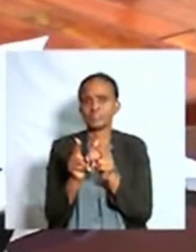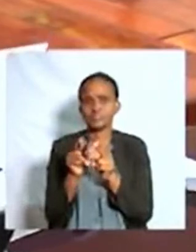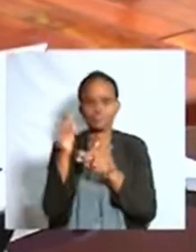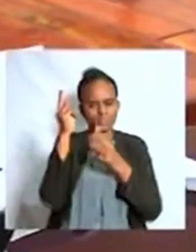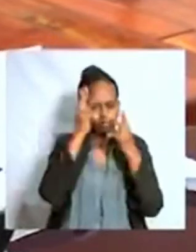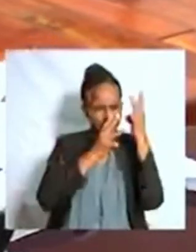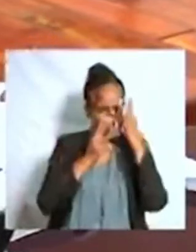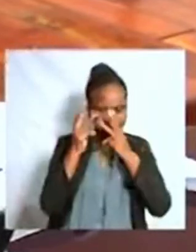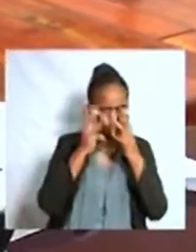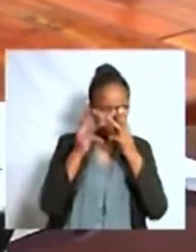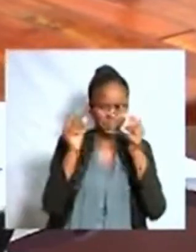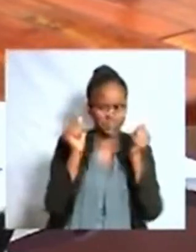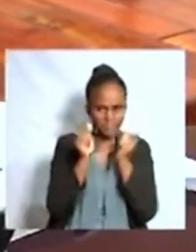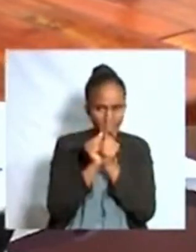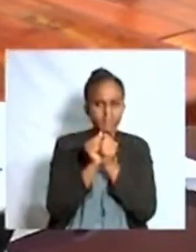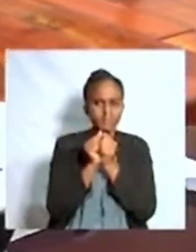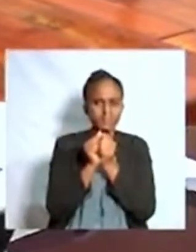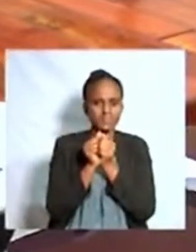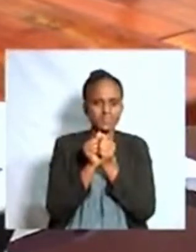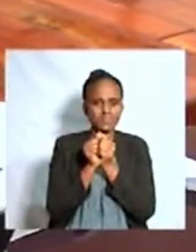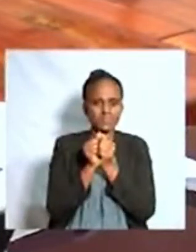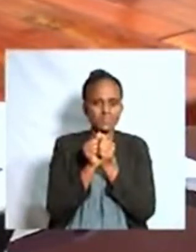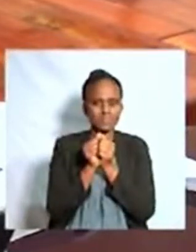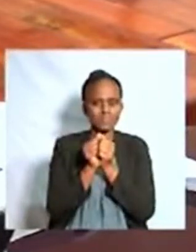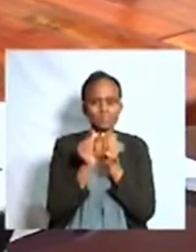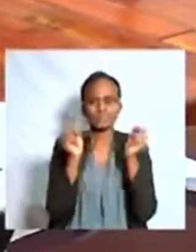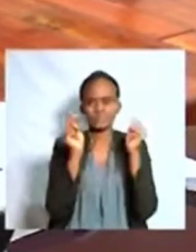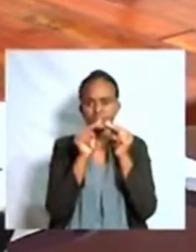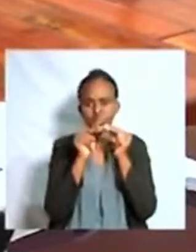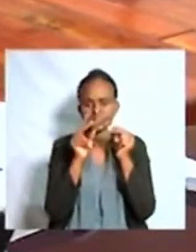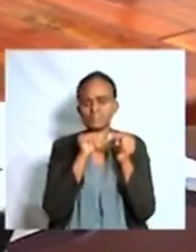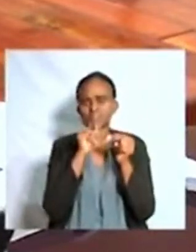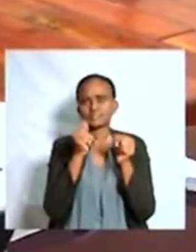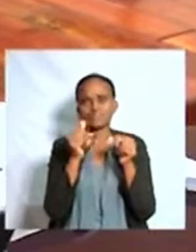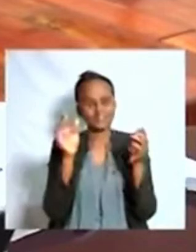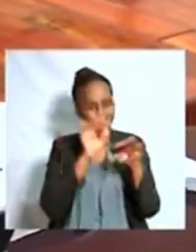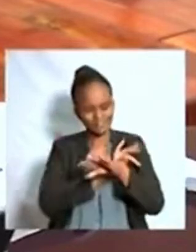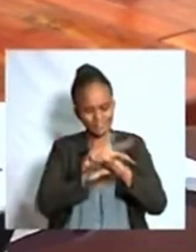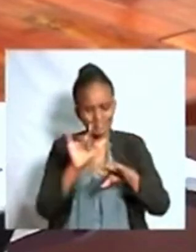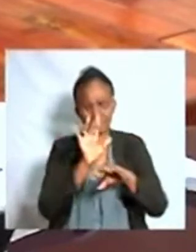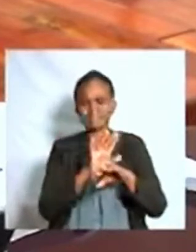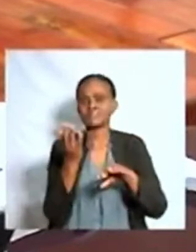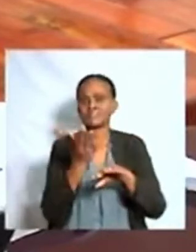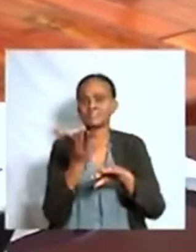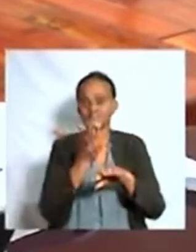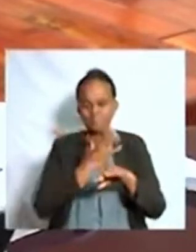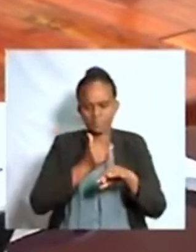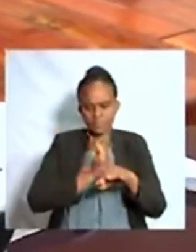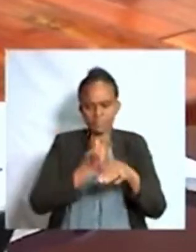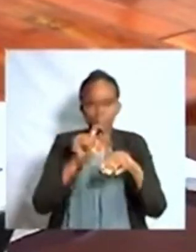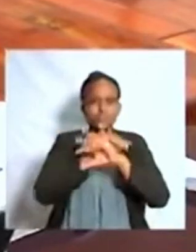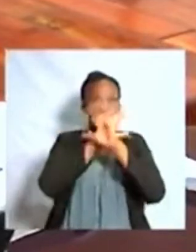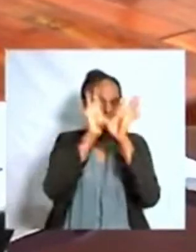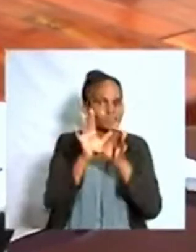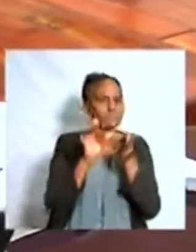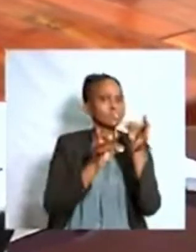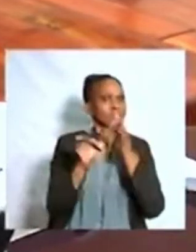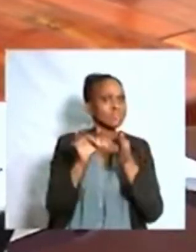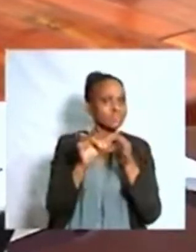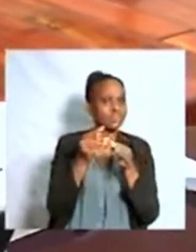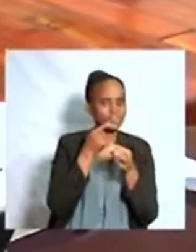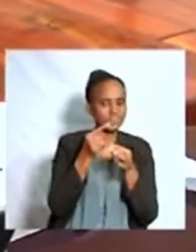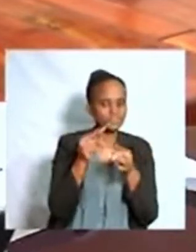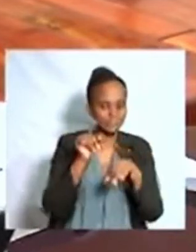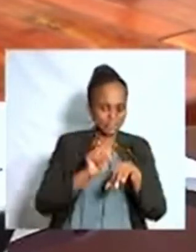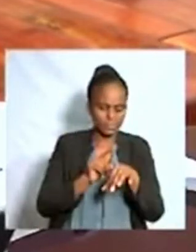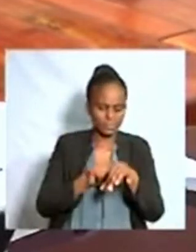concern that was raised with regard to the contract not being in place. Right, yeah. That is when I clarified, Chair, to say that we, at